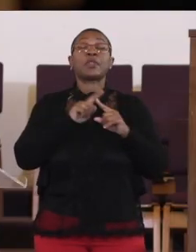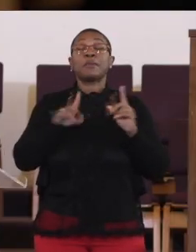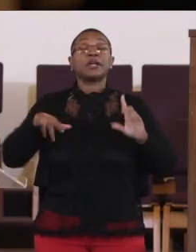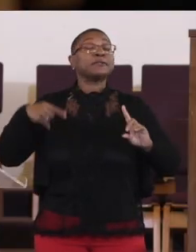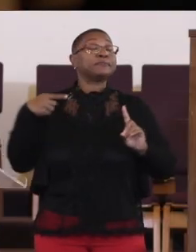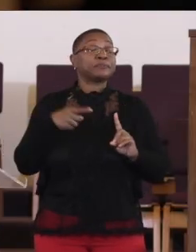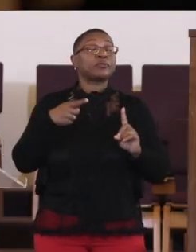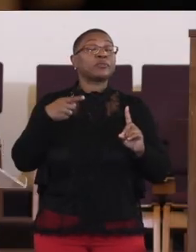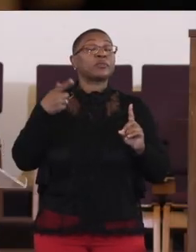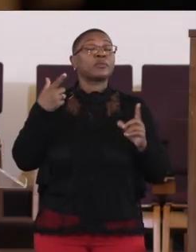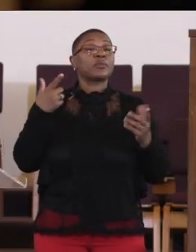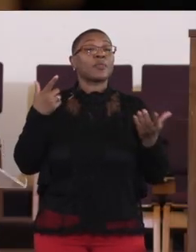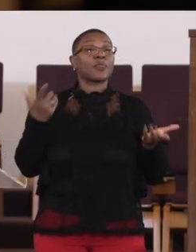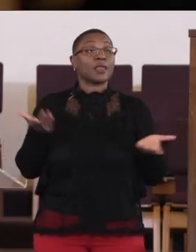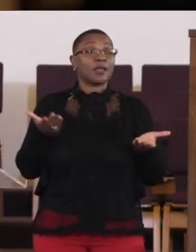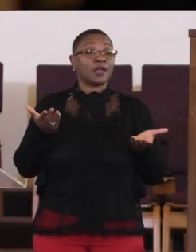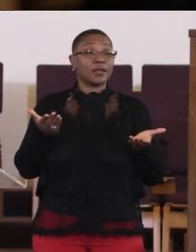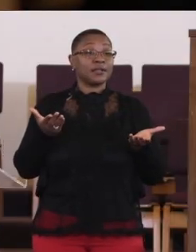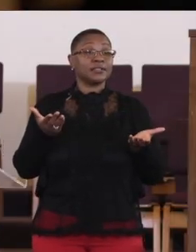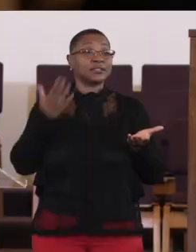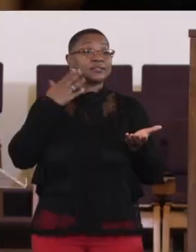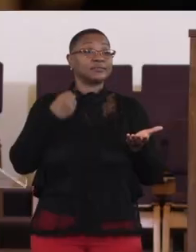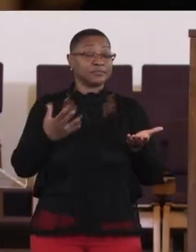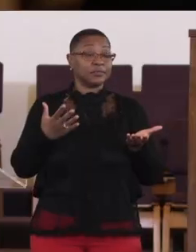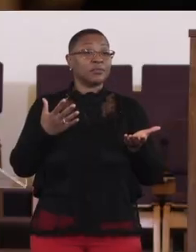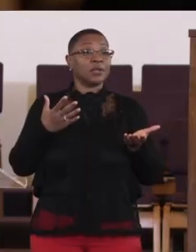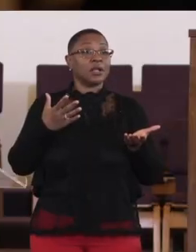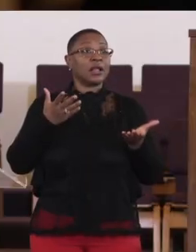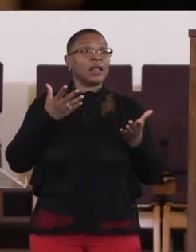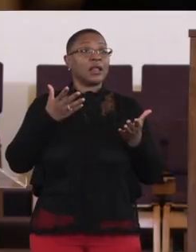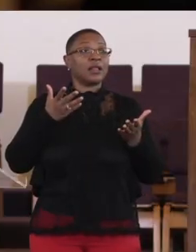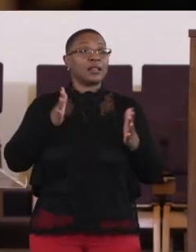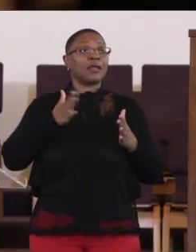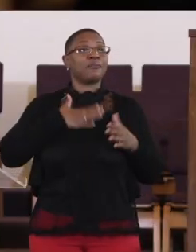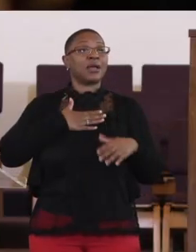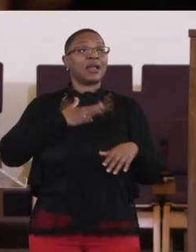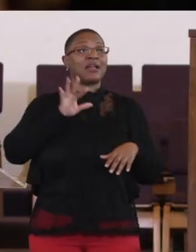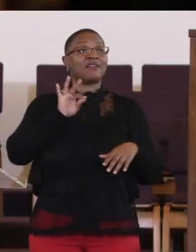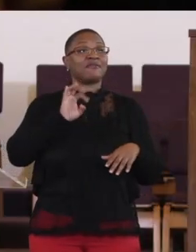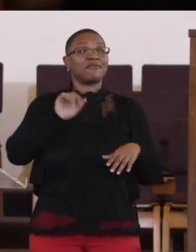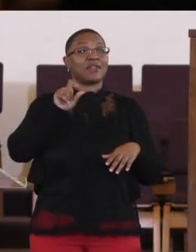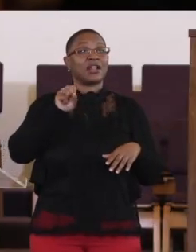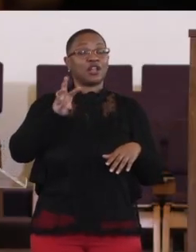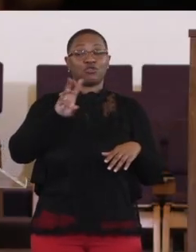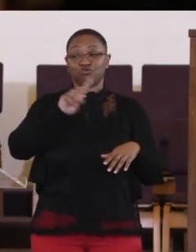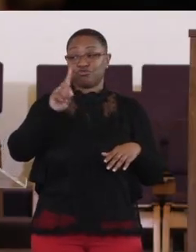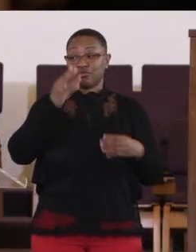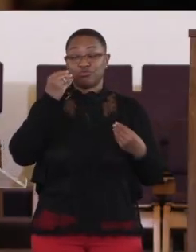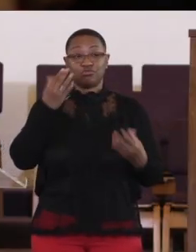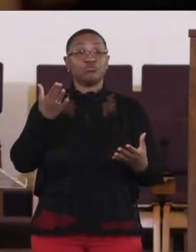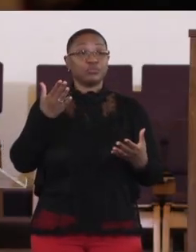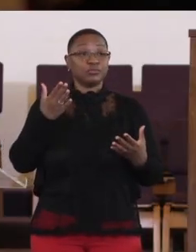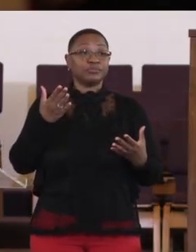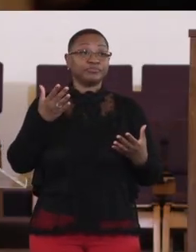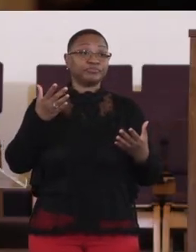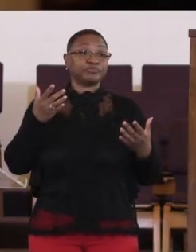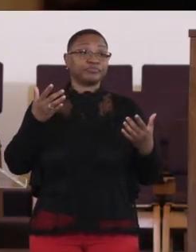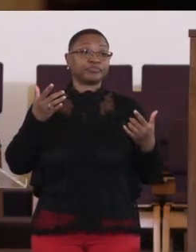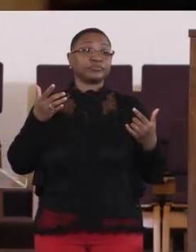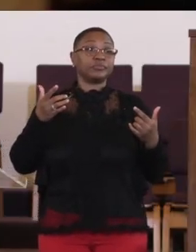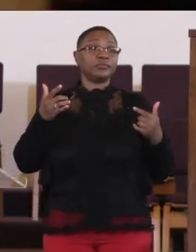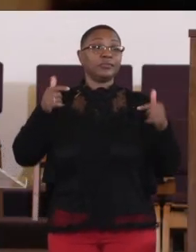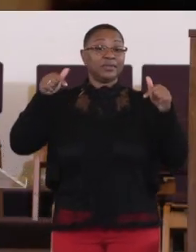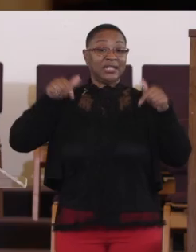did come here to tell you, and what I would like to say, and let my fellow Detroiters know, that this